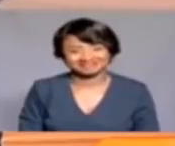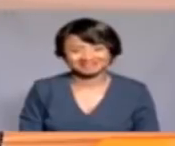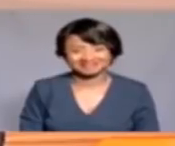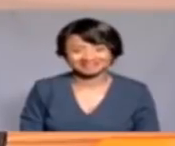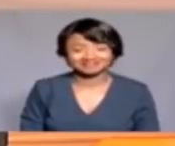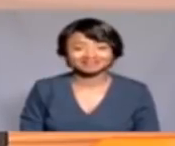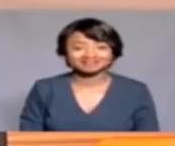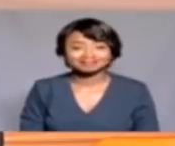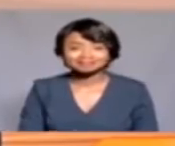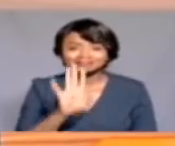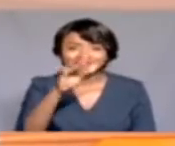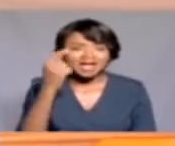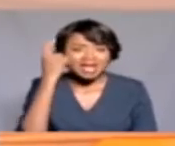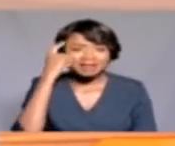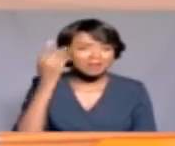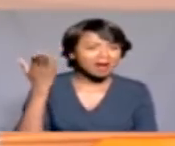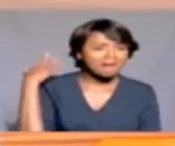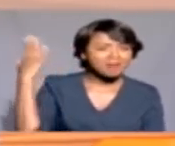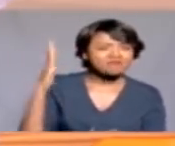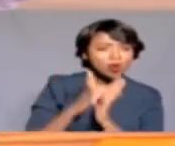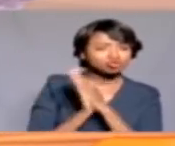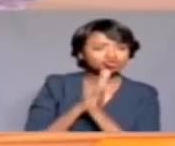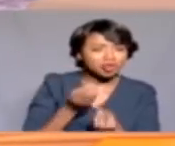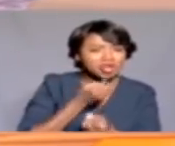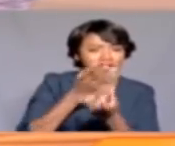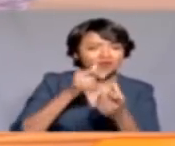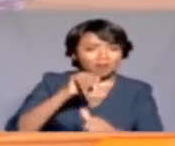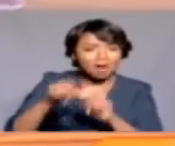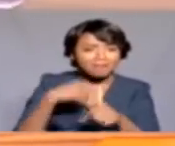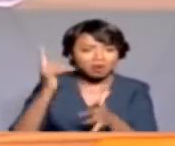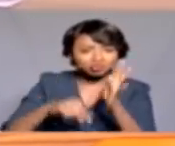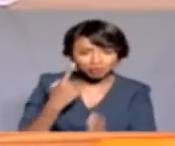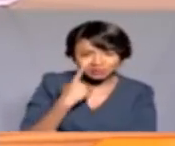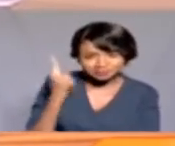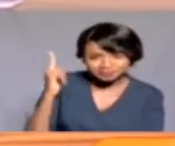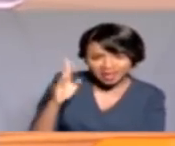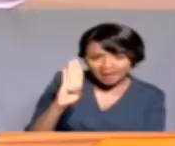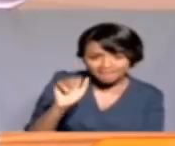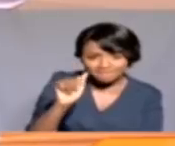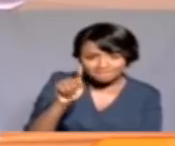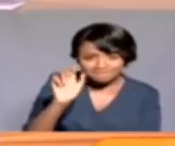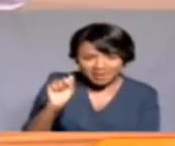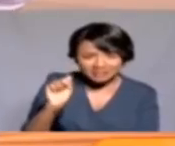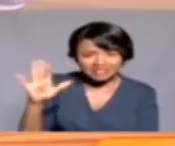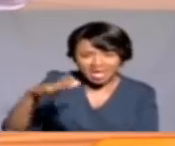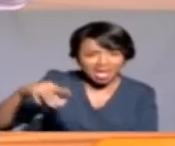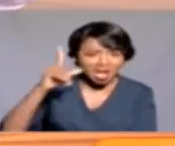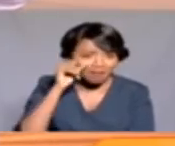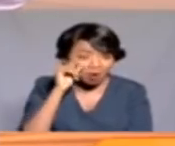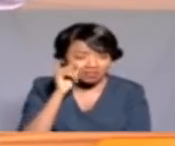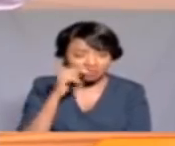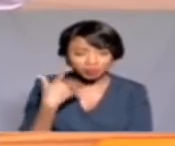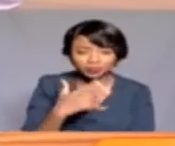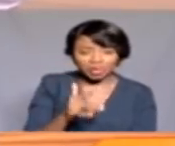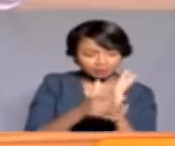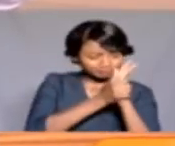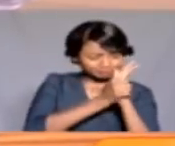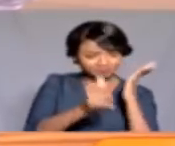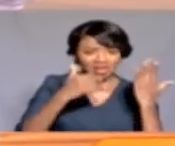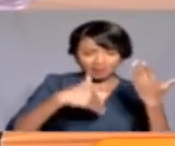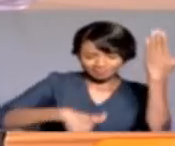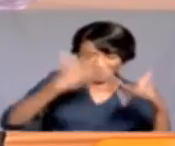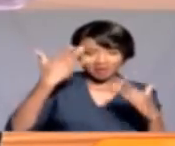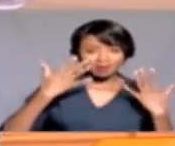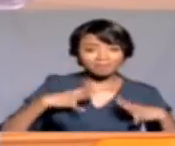Remember a story we told you a couple of weeks ago about some bats in Mombasa? Well, scientists from various agencies are in Mombasa to carry